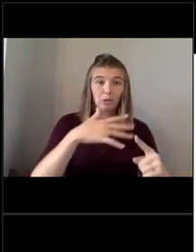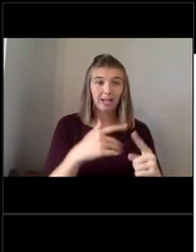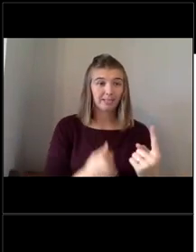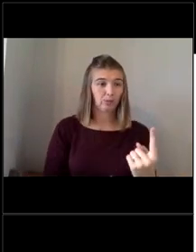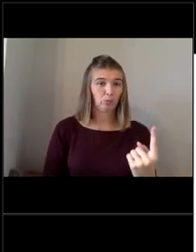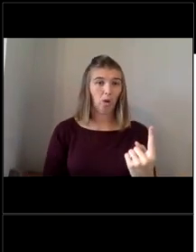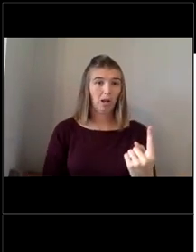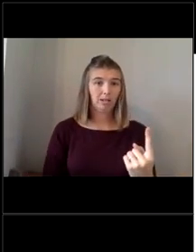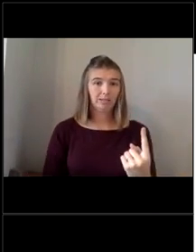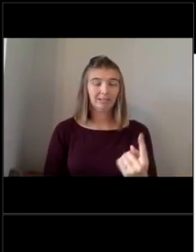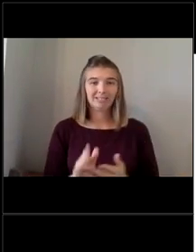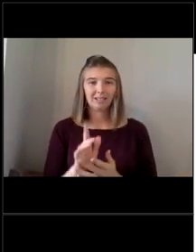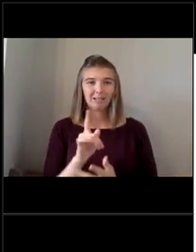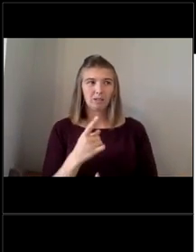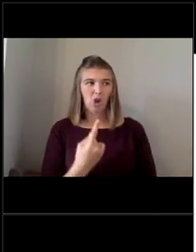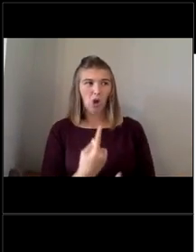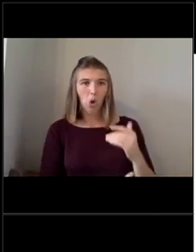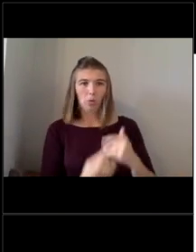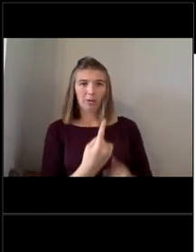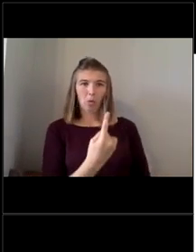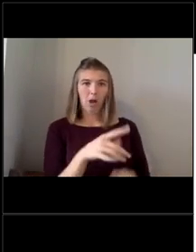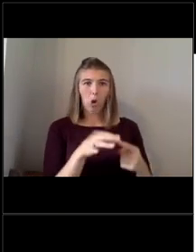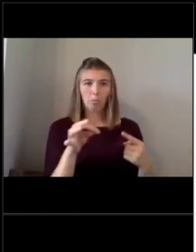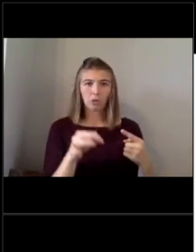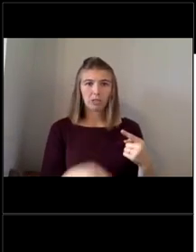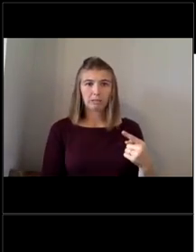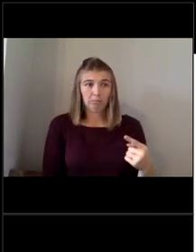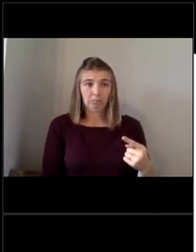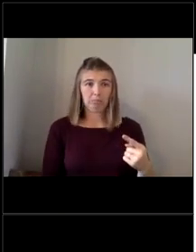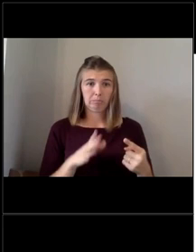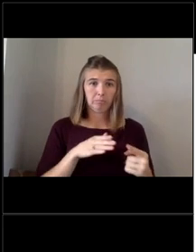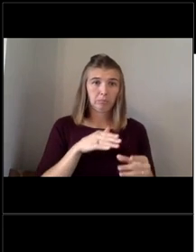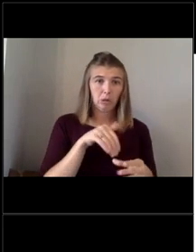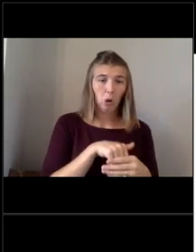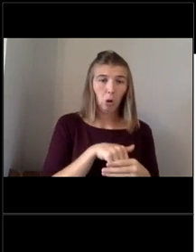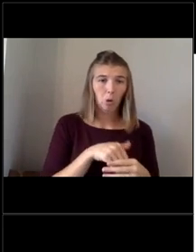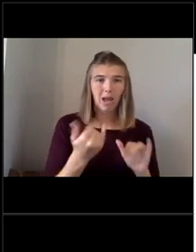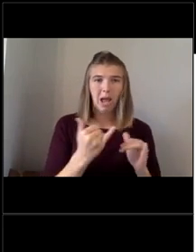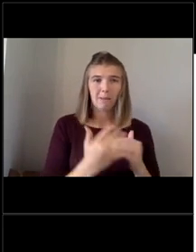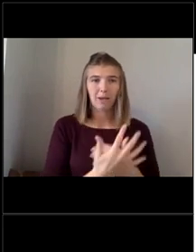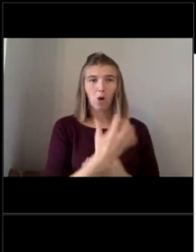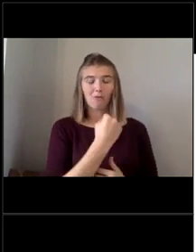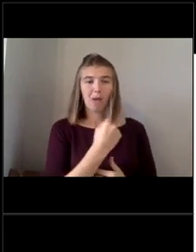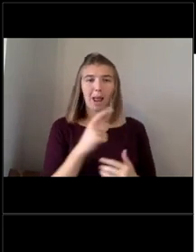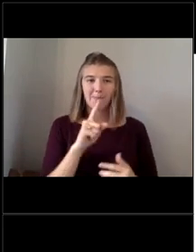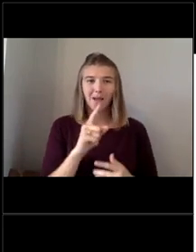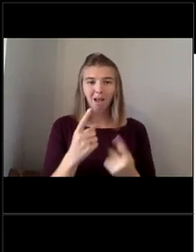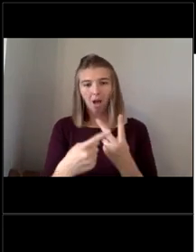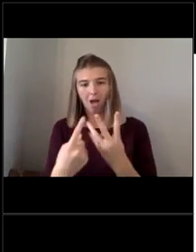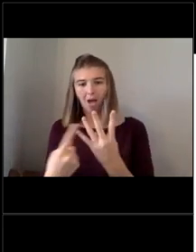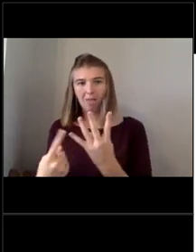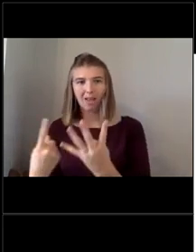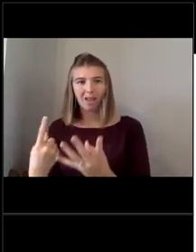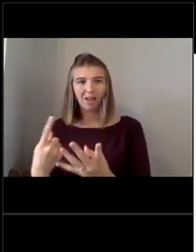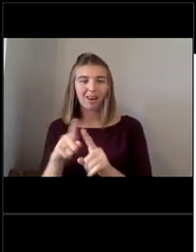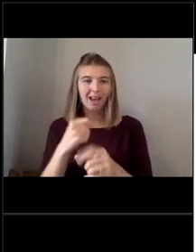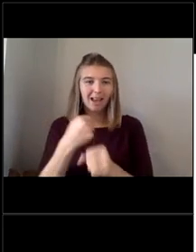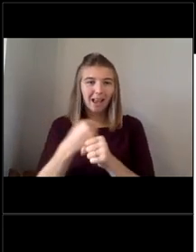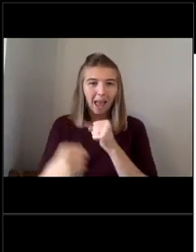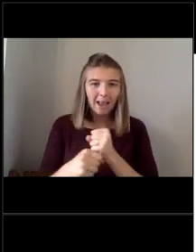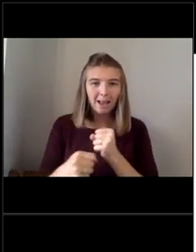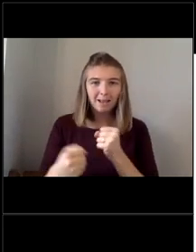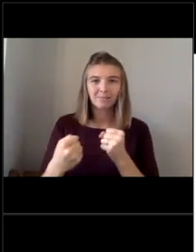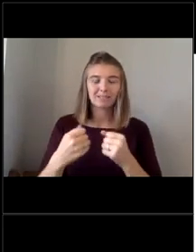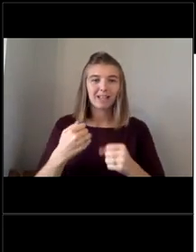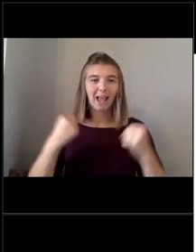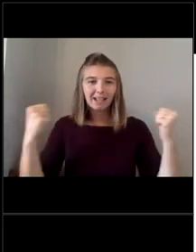as a chemist. But actually, if you may also have an interest in chess, in board games, in playing squash, it's